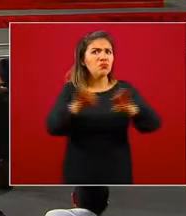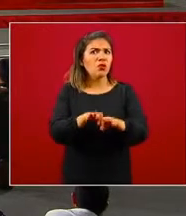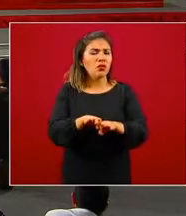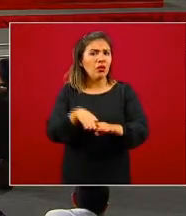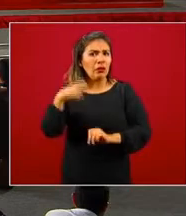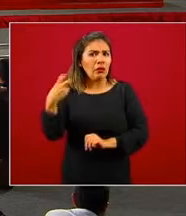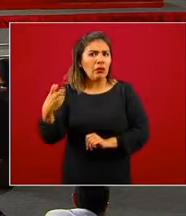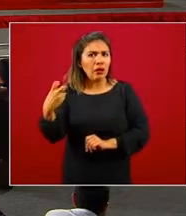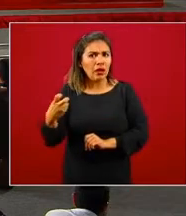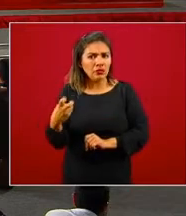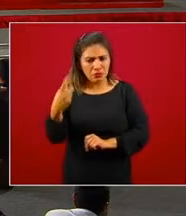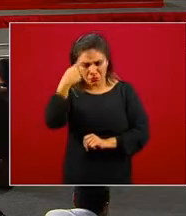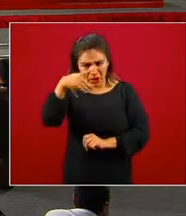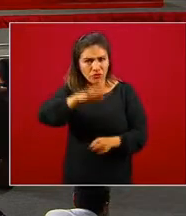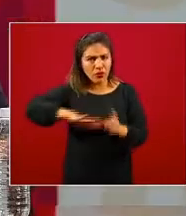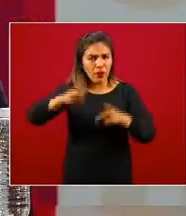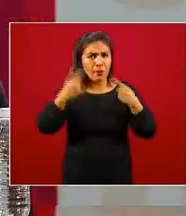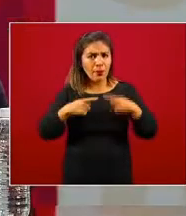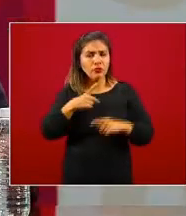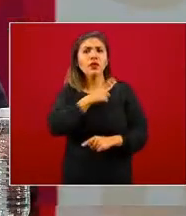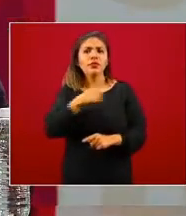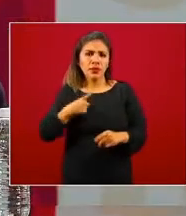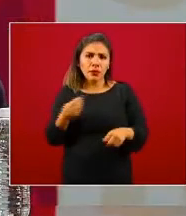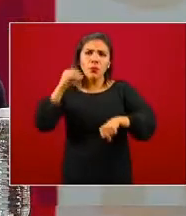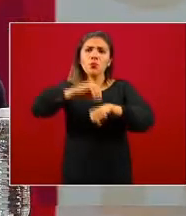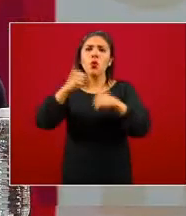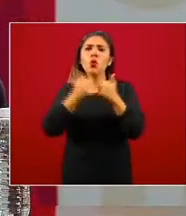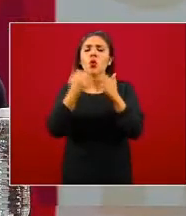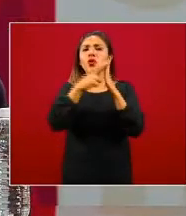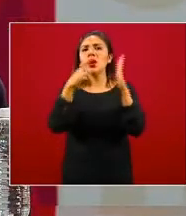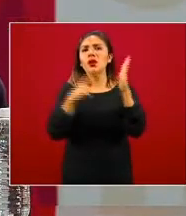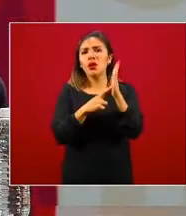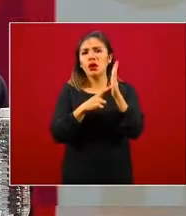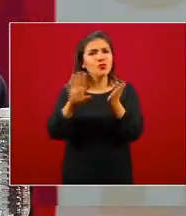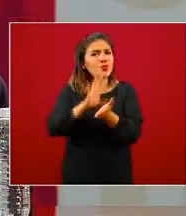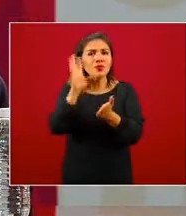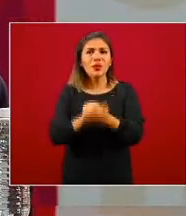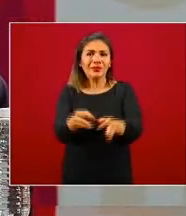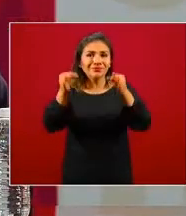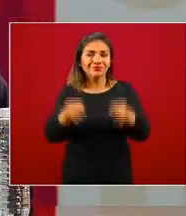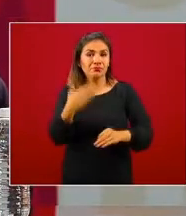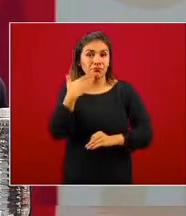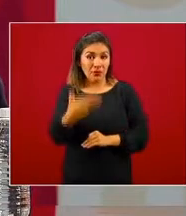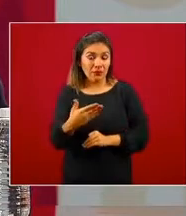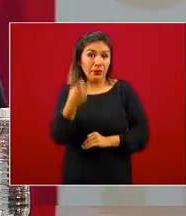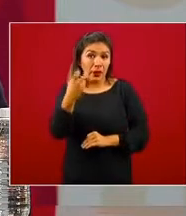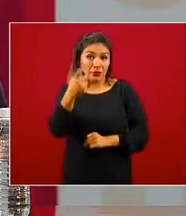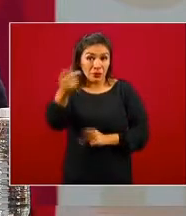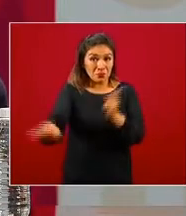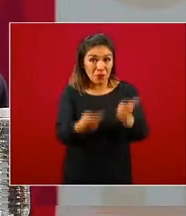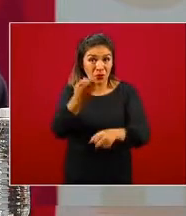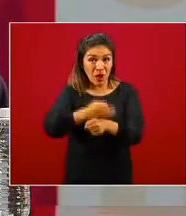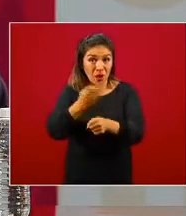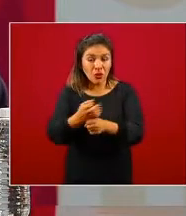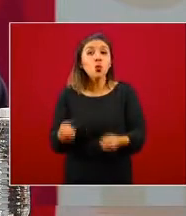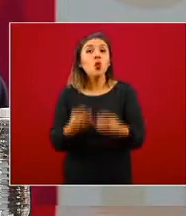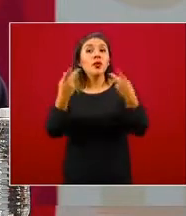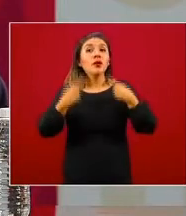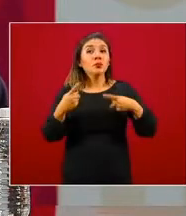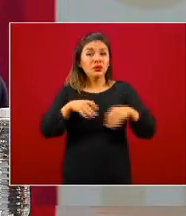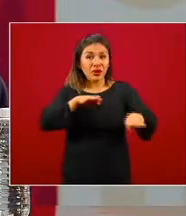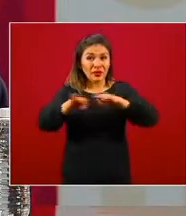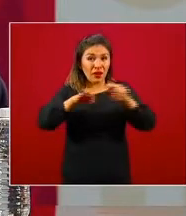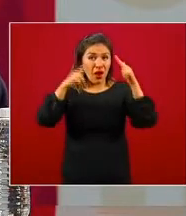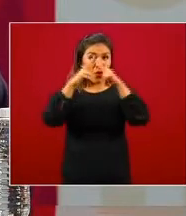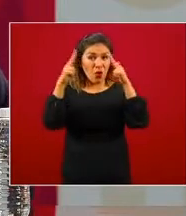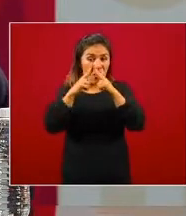Now, with the work that domestic workers carry out, it's so important, and we wish it was regularized. But